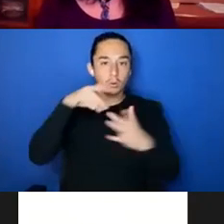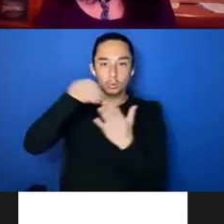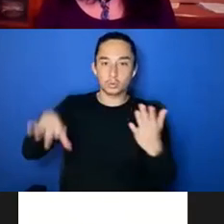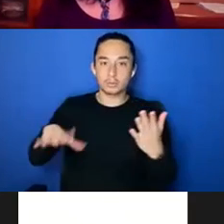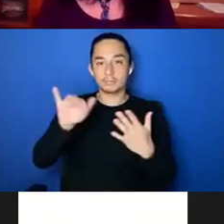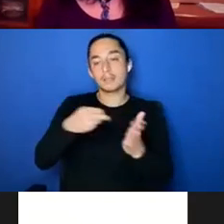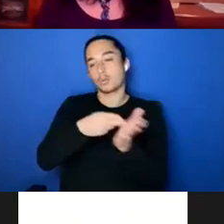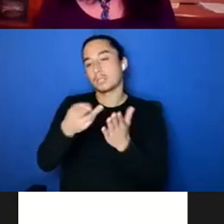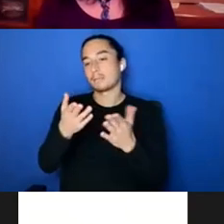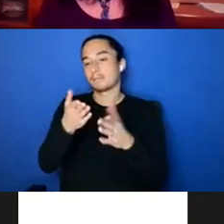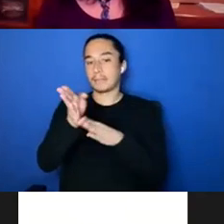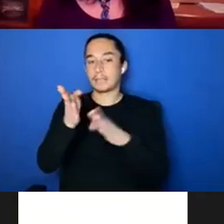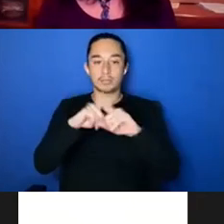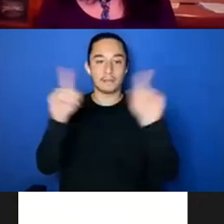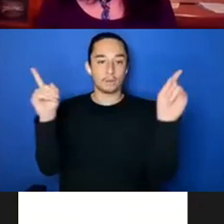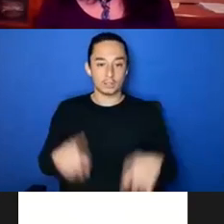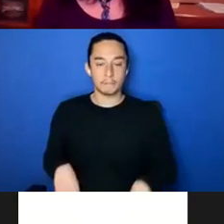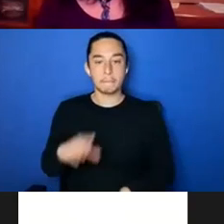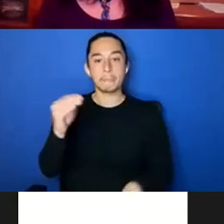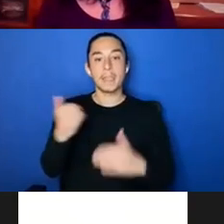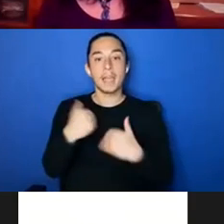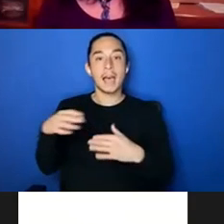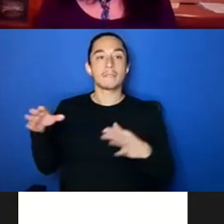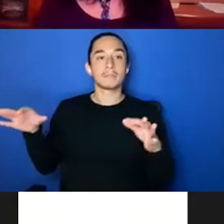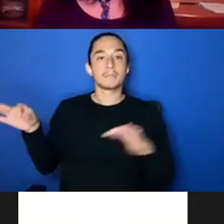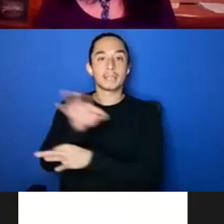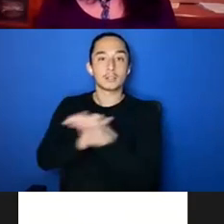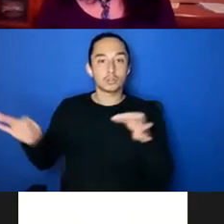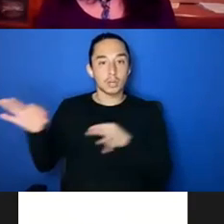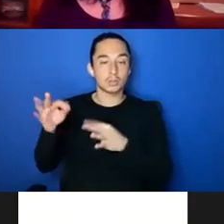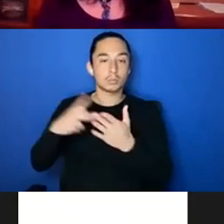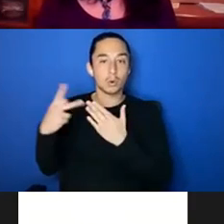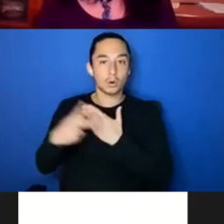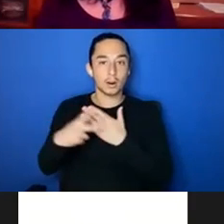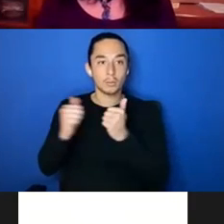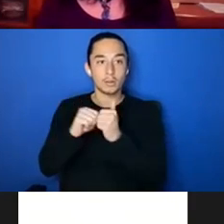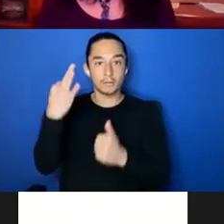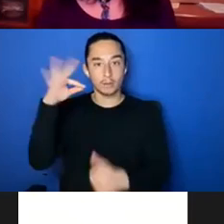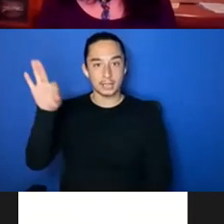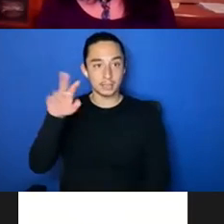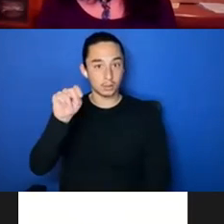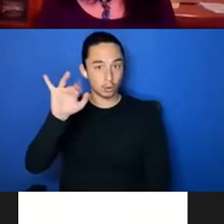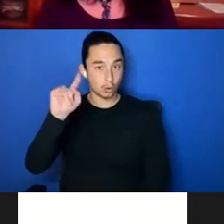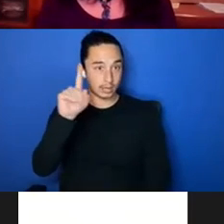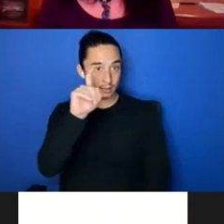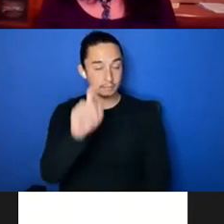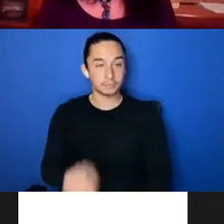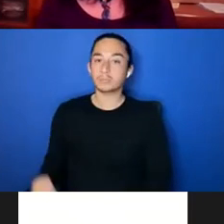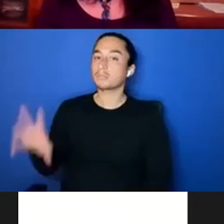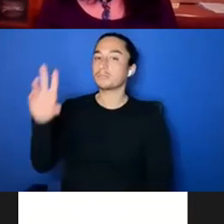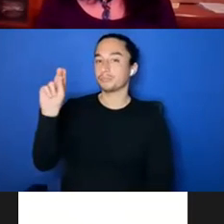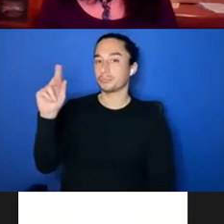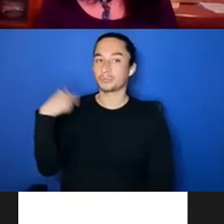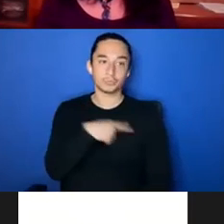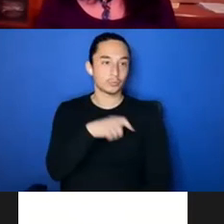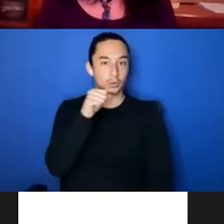the major difference. And then do you have an exchange program with France, Nurit? No, we actually do not have